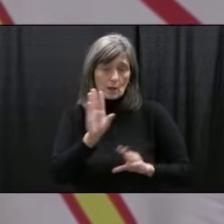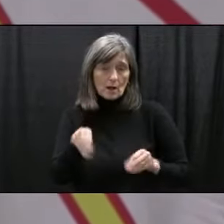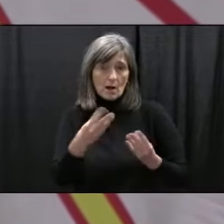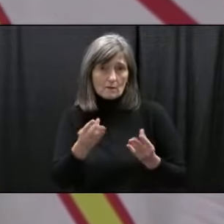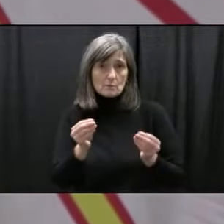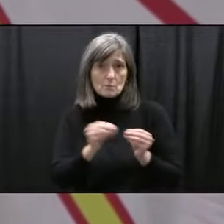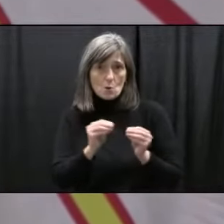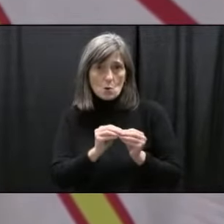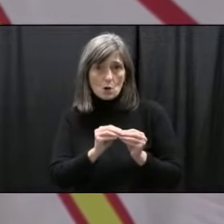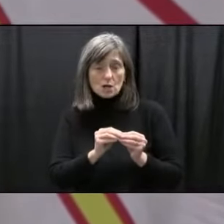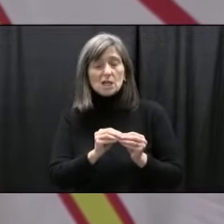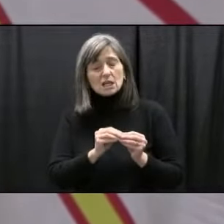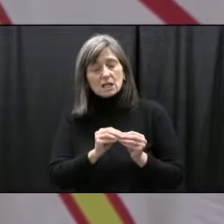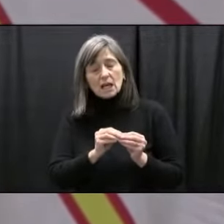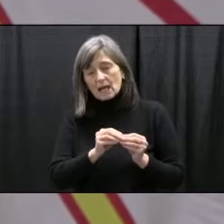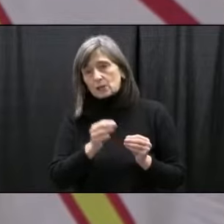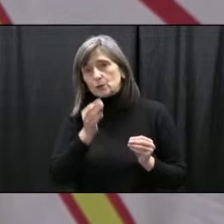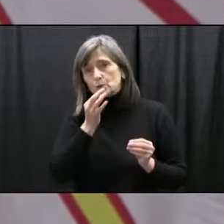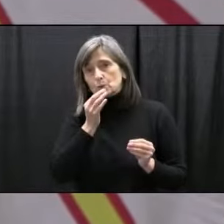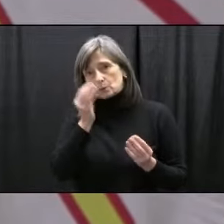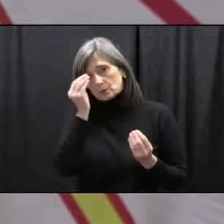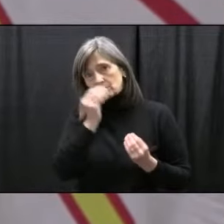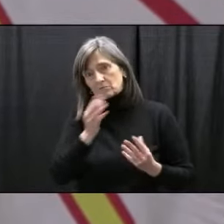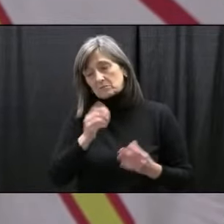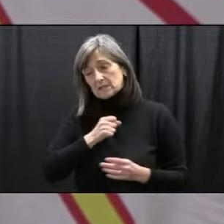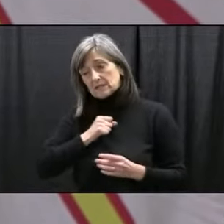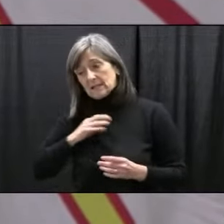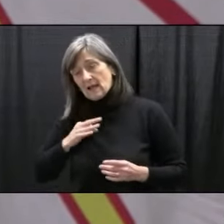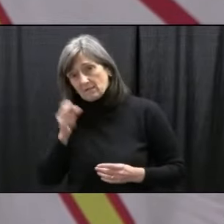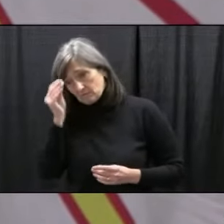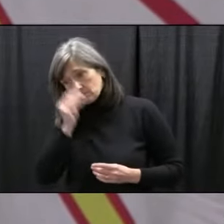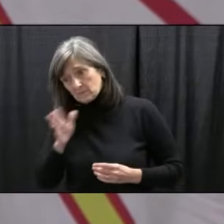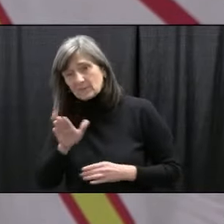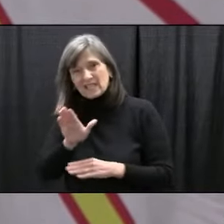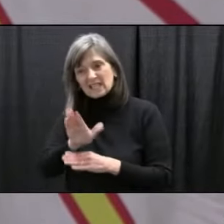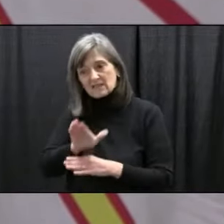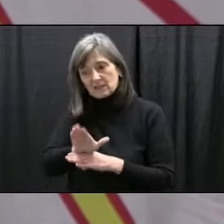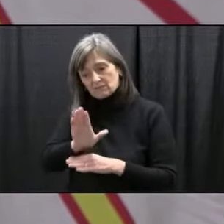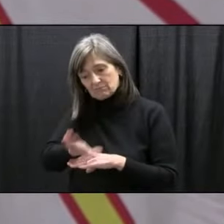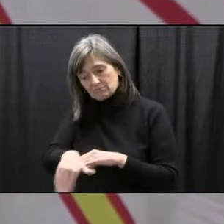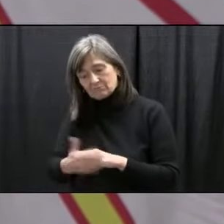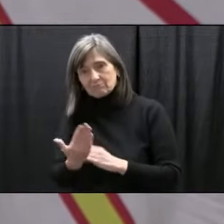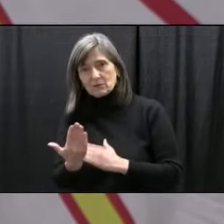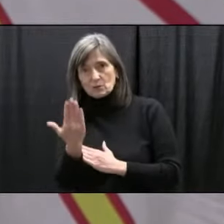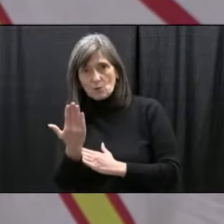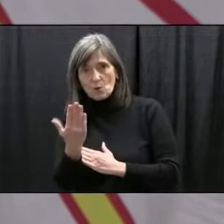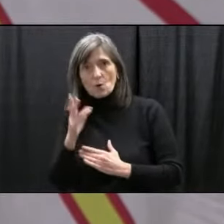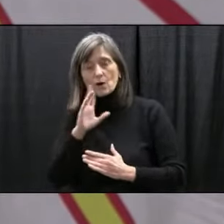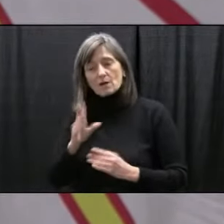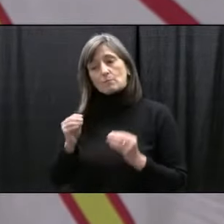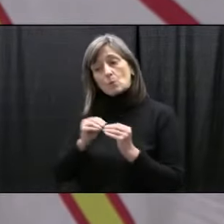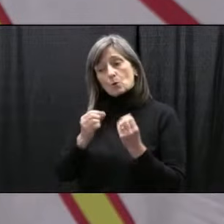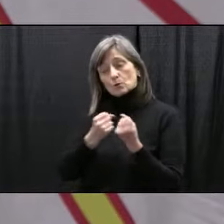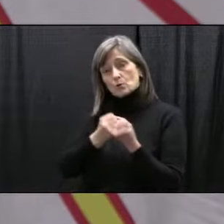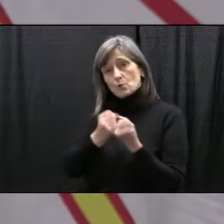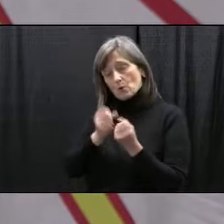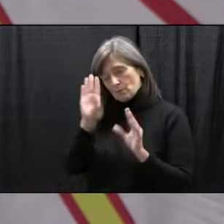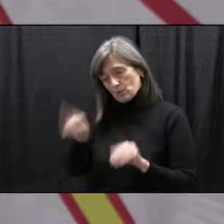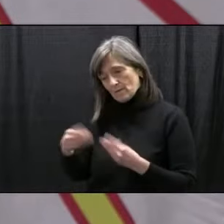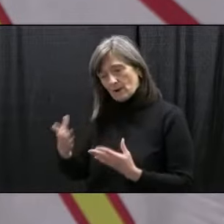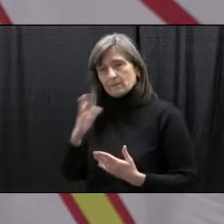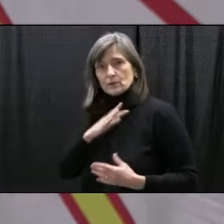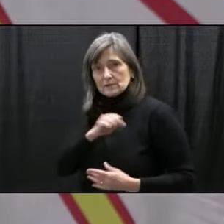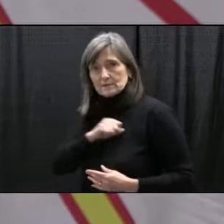again, that information will be communicated to staff into the evening and tomorrow, as these supports get in